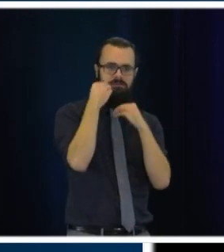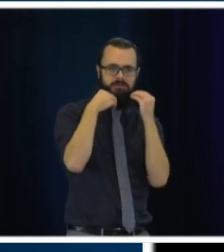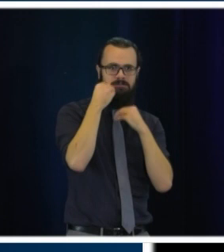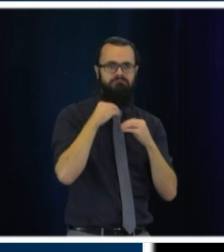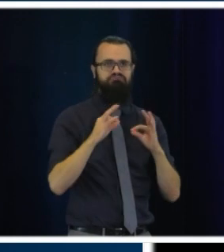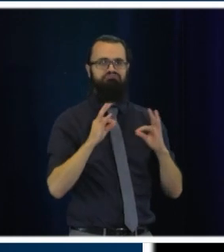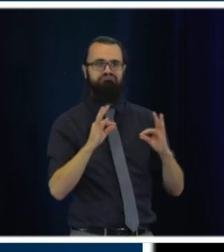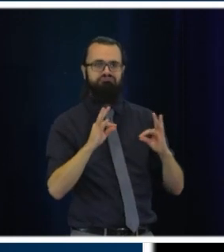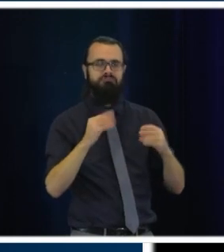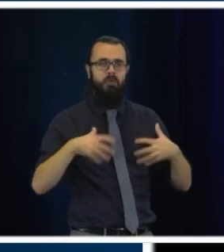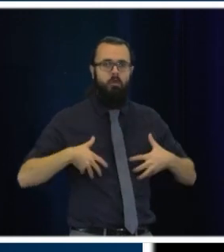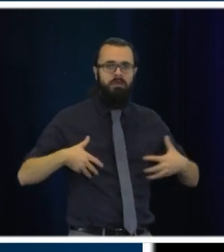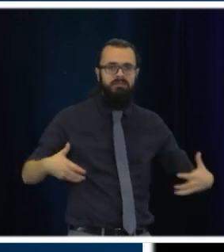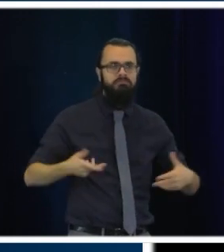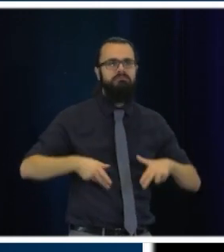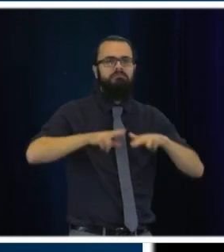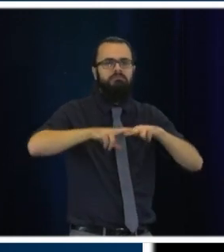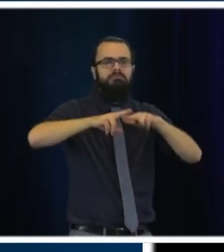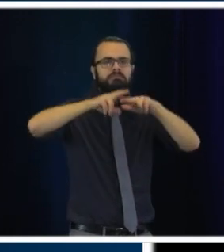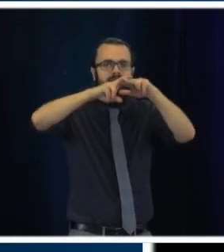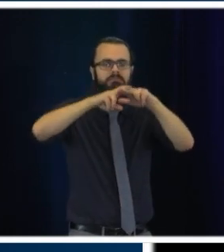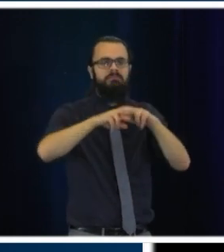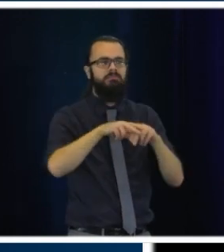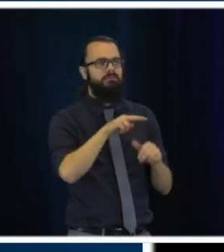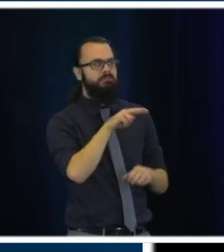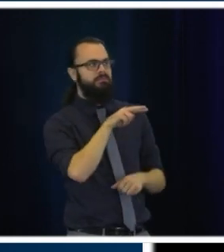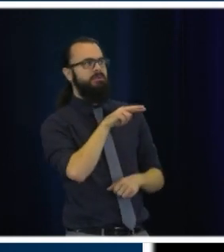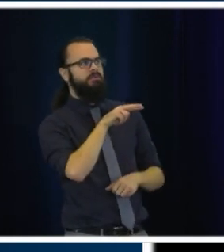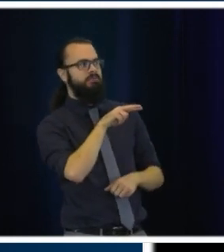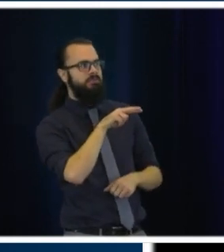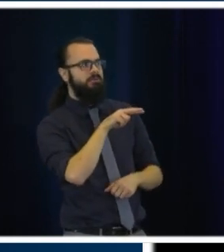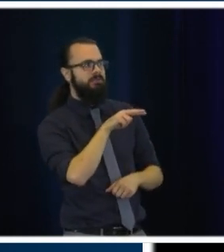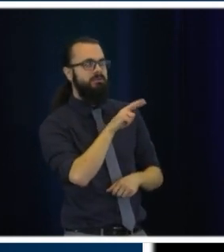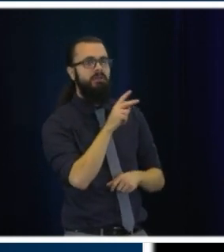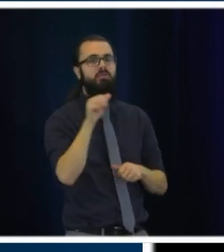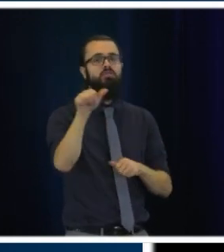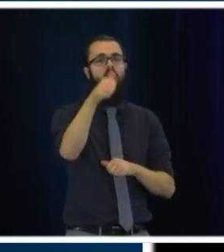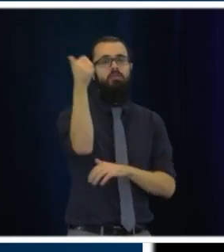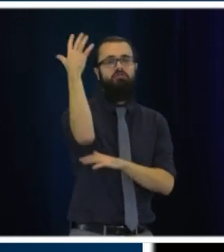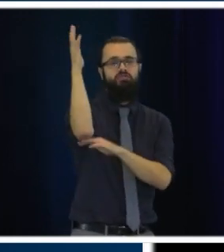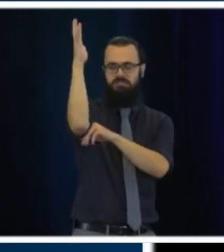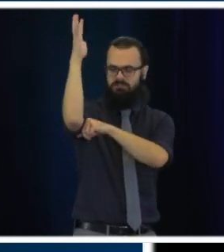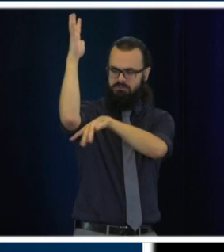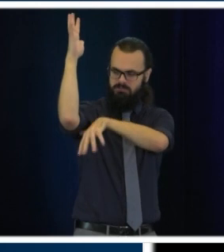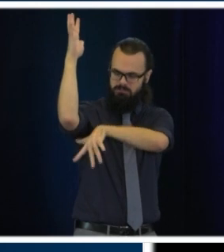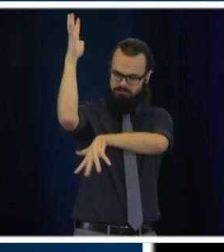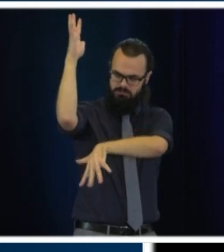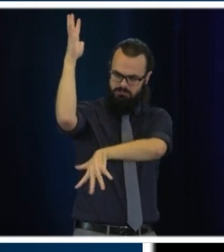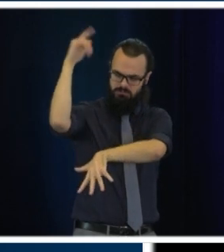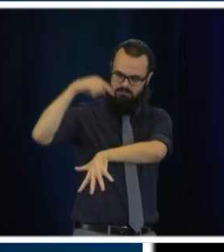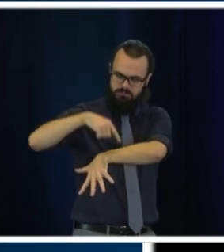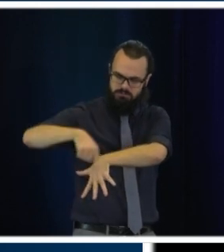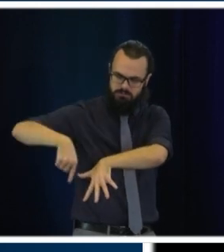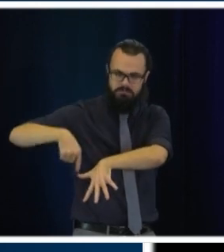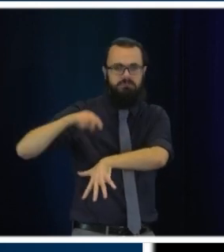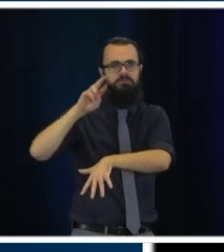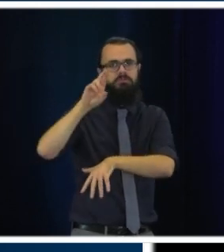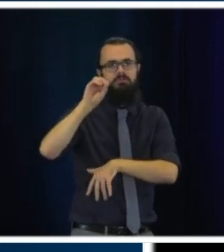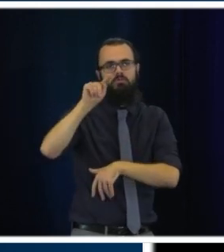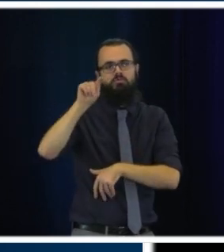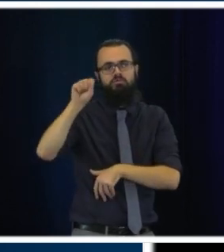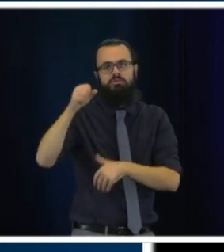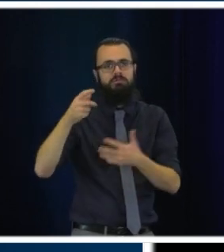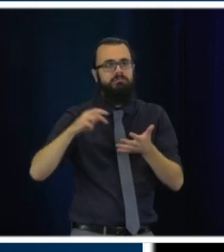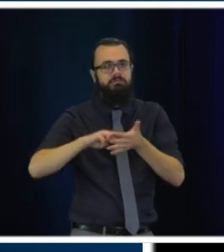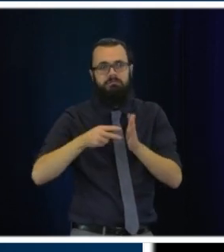so inviting, in the roots we see jobs, likely jobs with benefits,